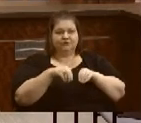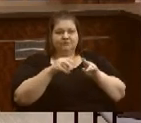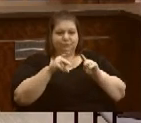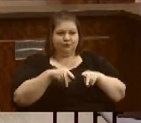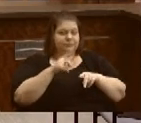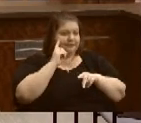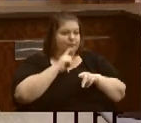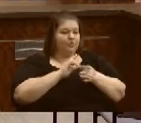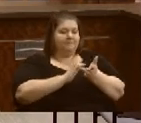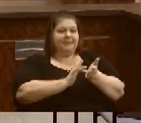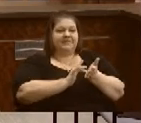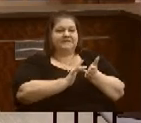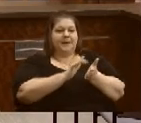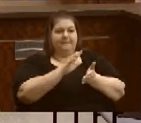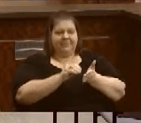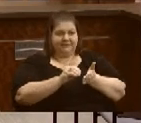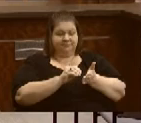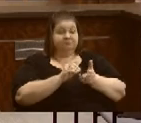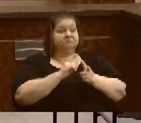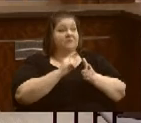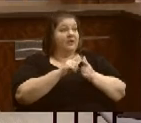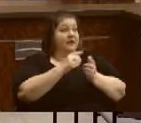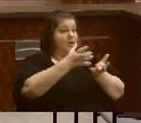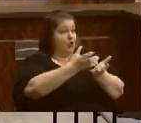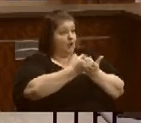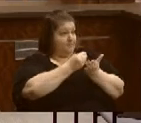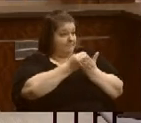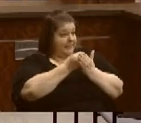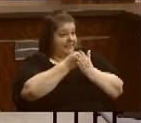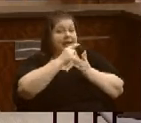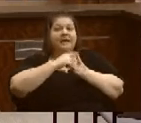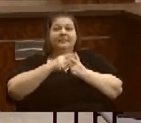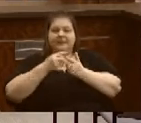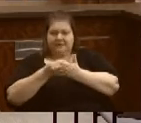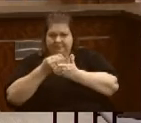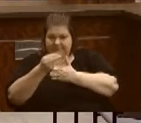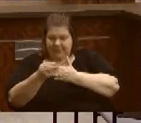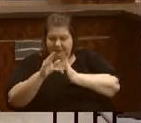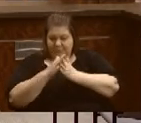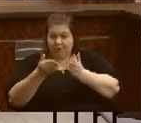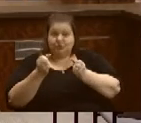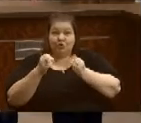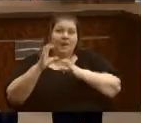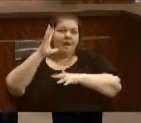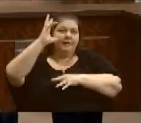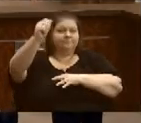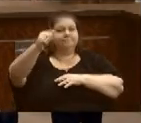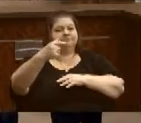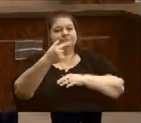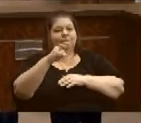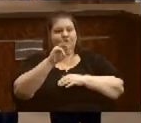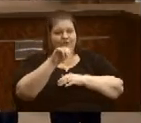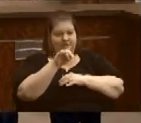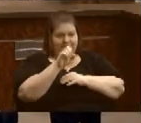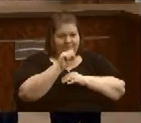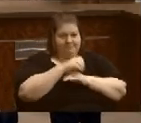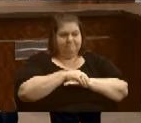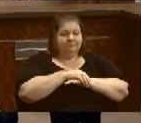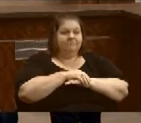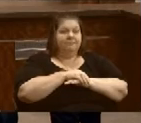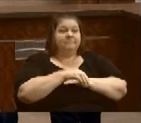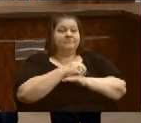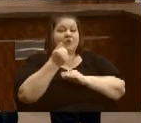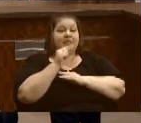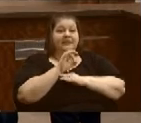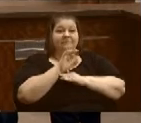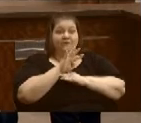pharmaceutical company. Then you were able to buy books, and your GPA came up. In 1949, you bought